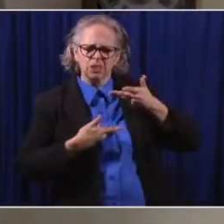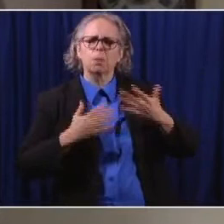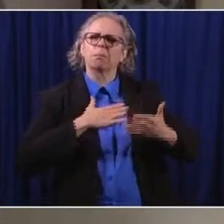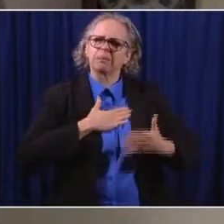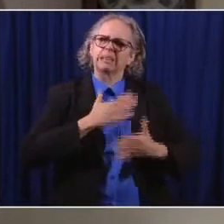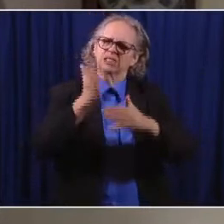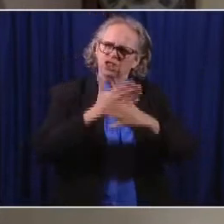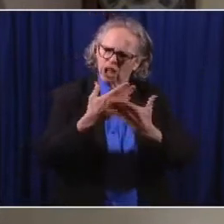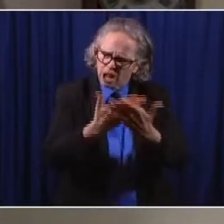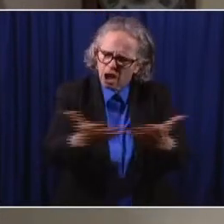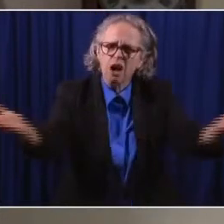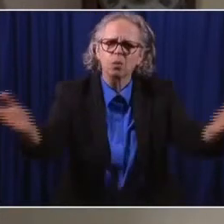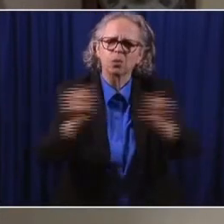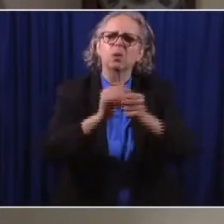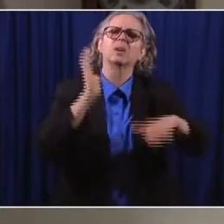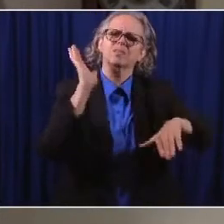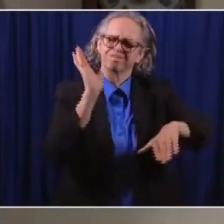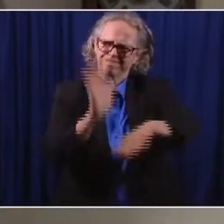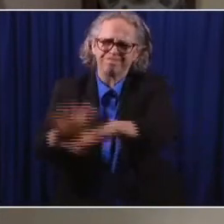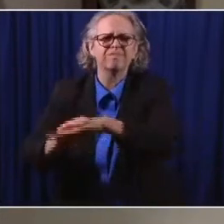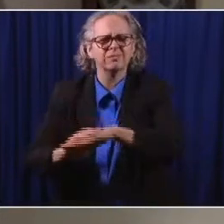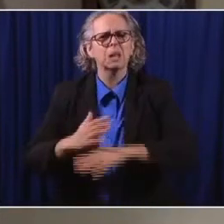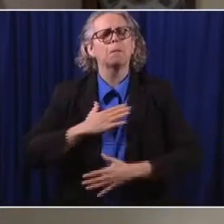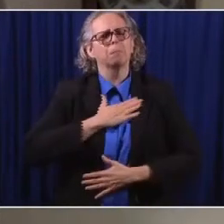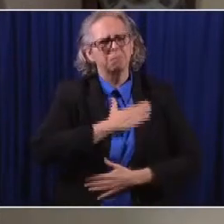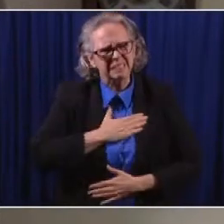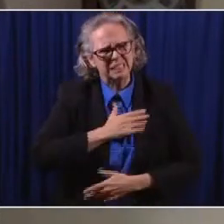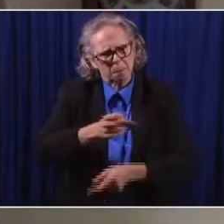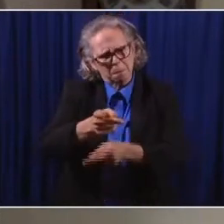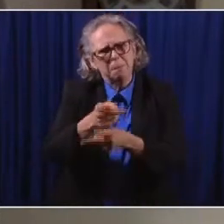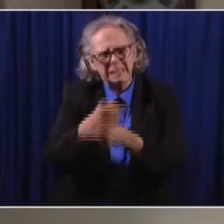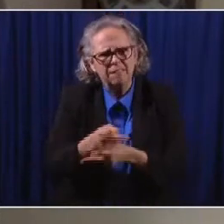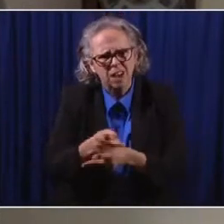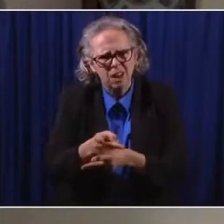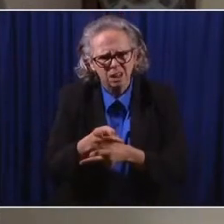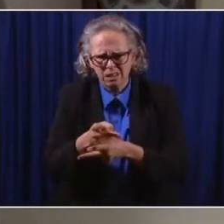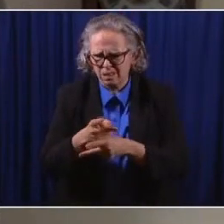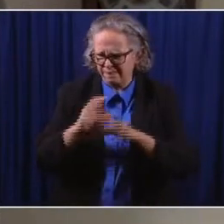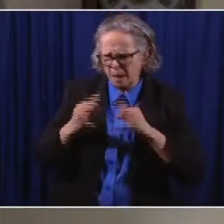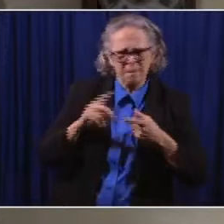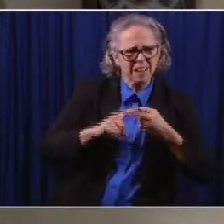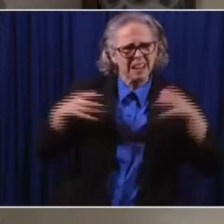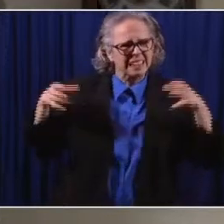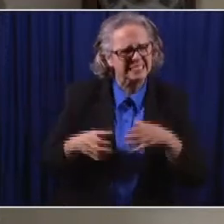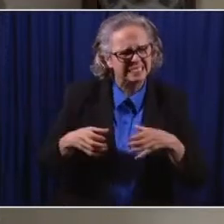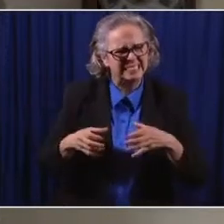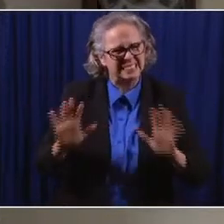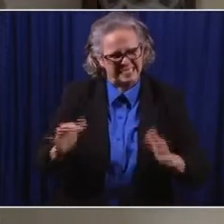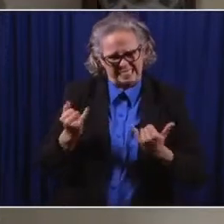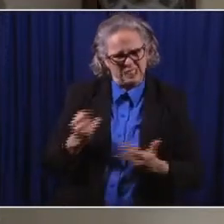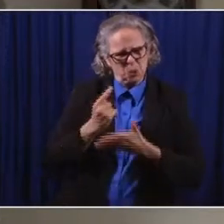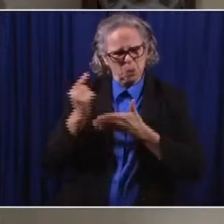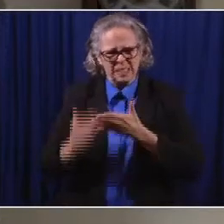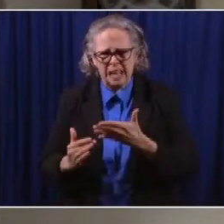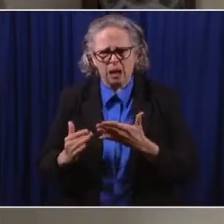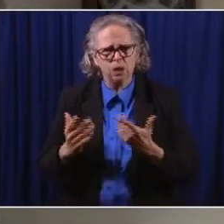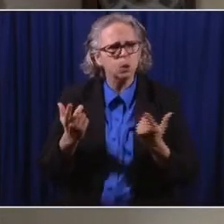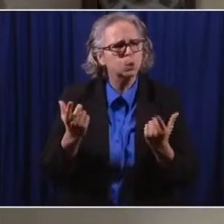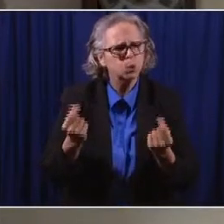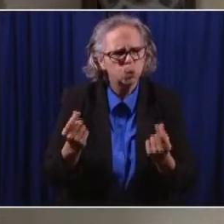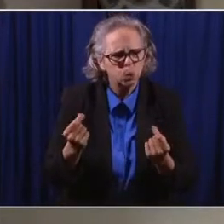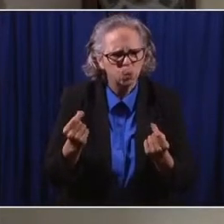be careful. What we do this weekend will really determine what our fall is going to look